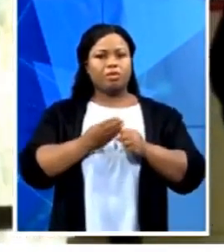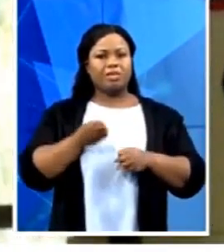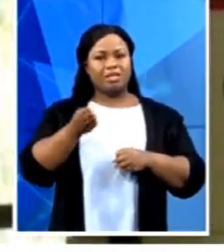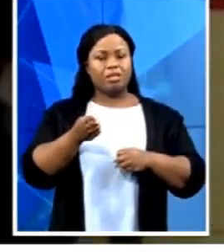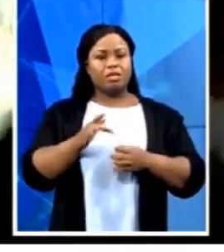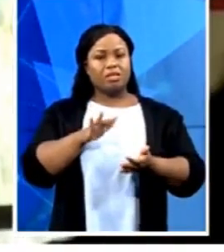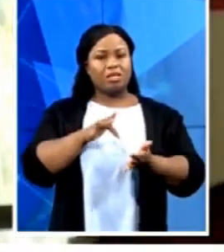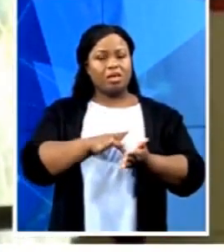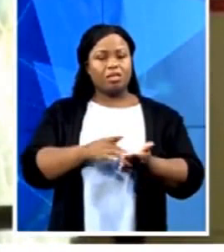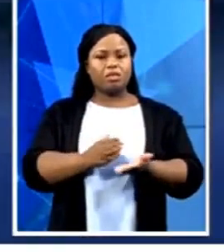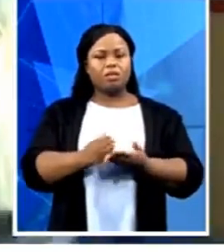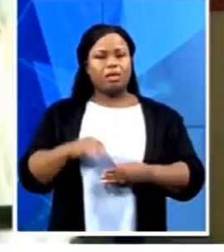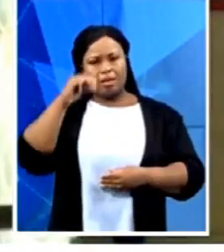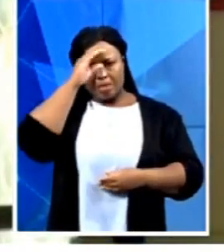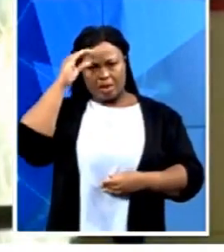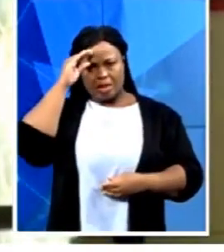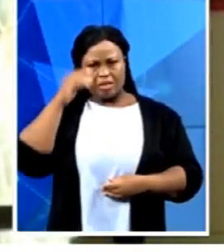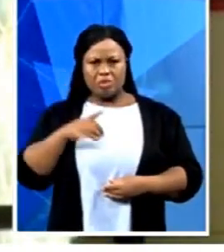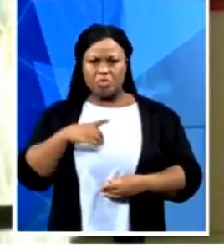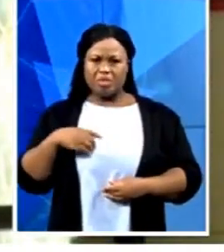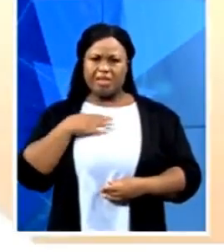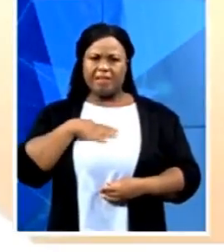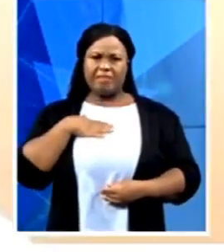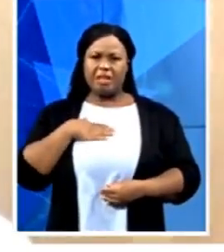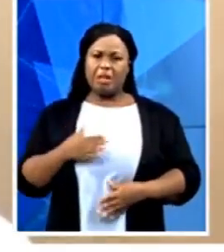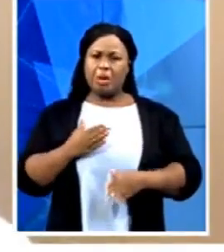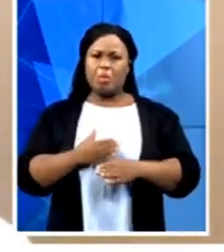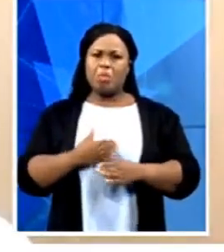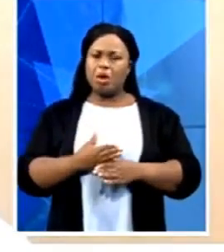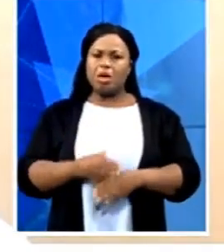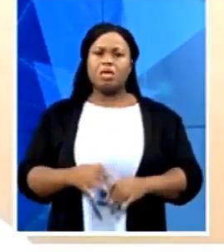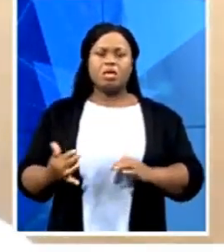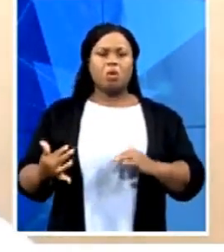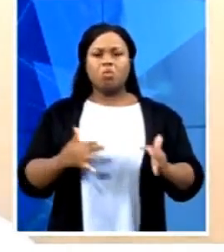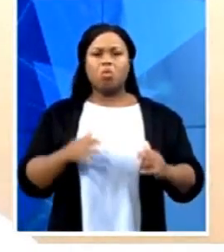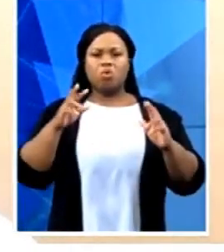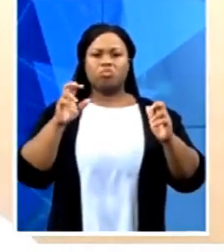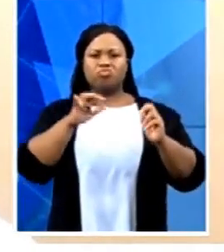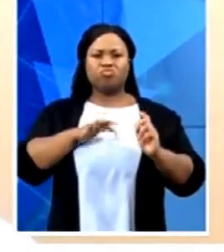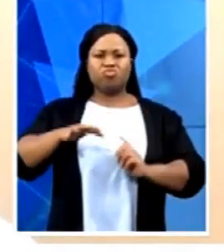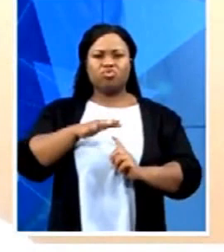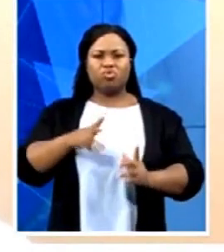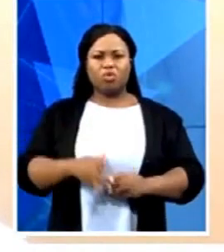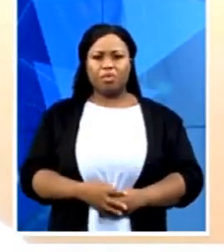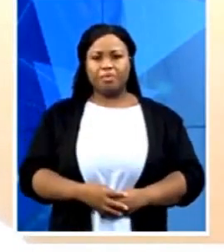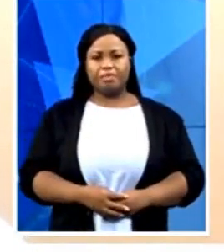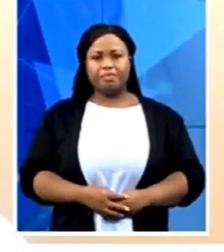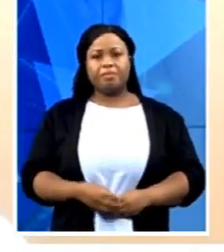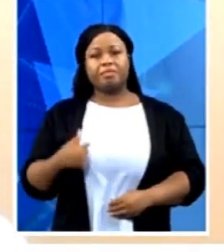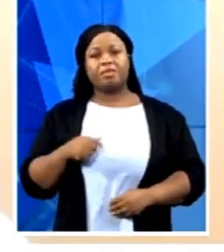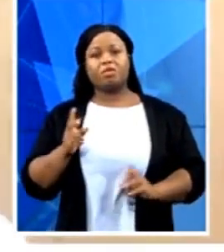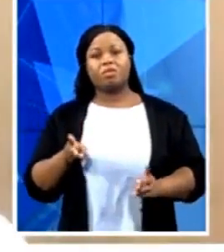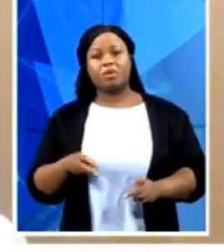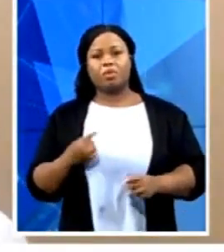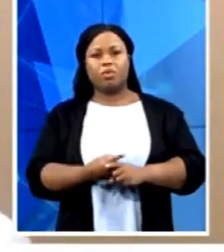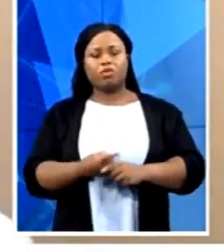they're operating in a war zone. Oftentimes, before I start my shift, I have to pray and meditate for at least 5 minutes to get my mind in